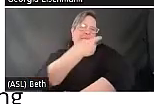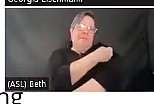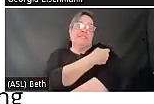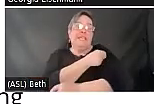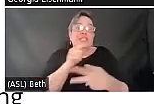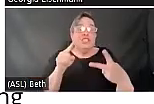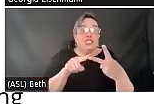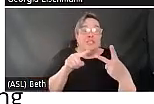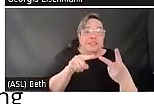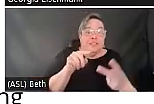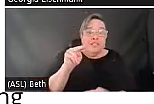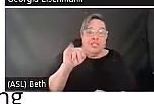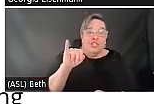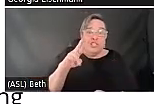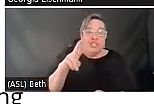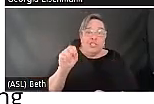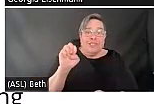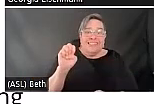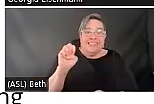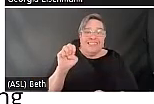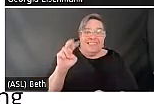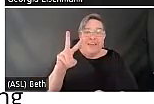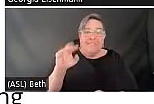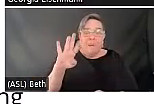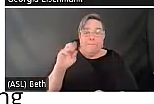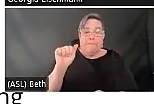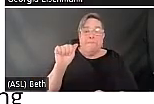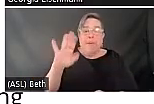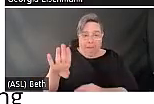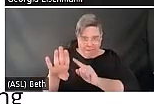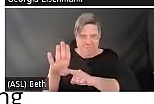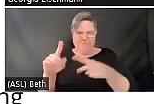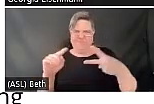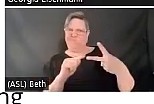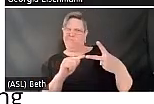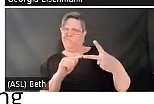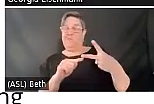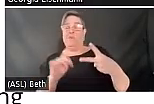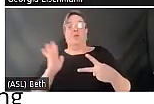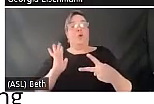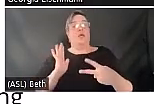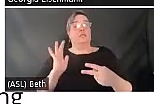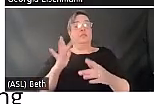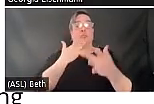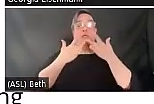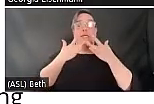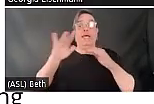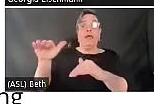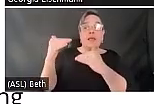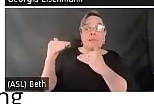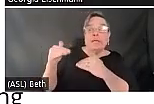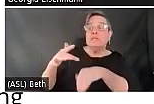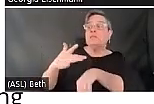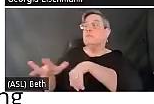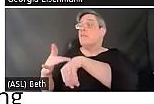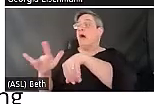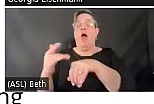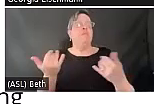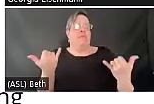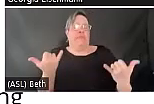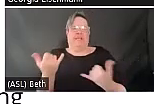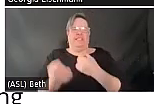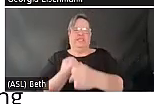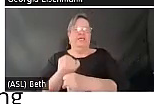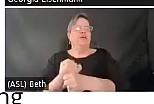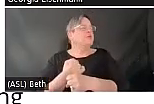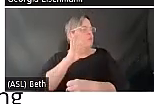for them as well. There's hopefully more of that coming out. It was in pretty limited supply. So good news, next year will be a real difference for